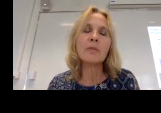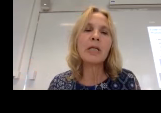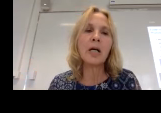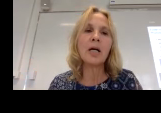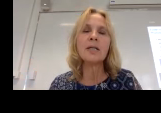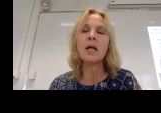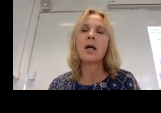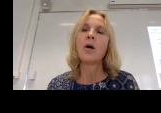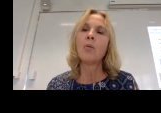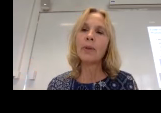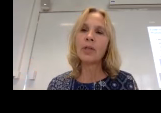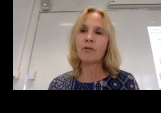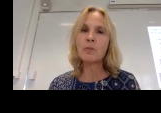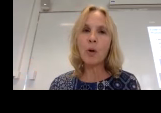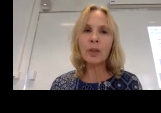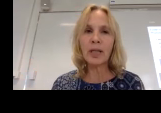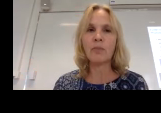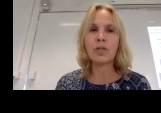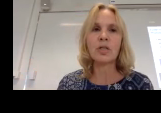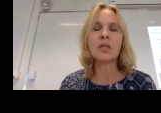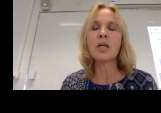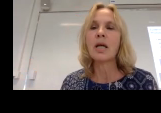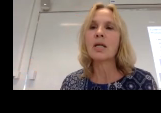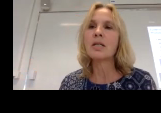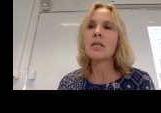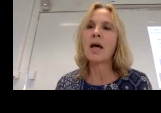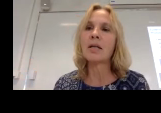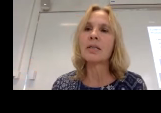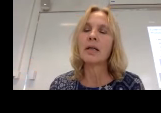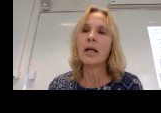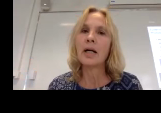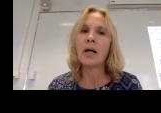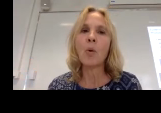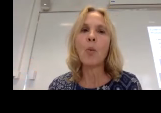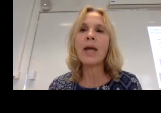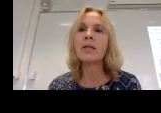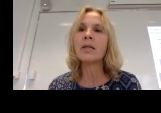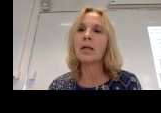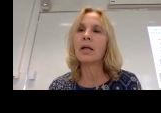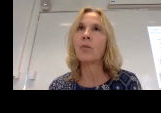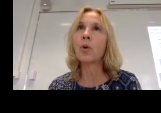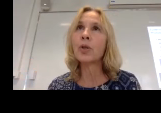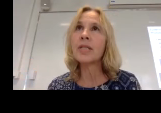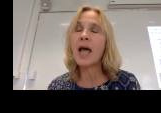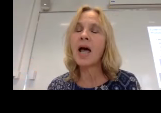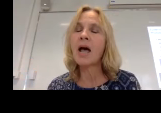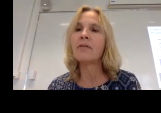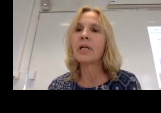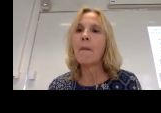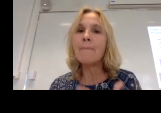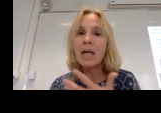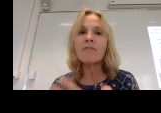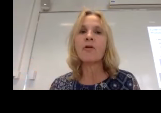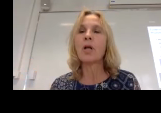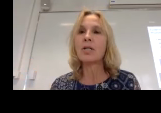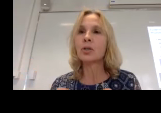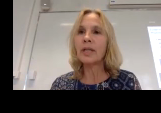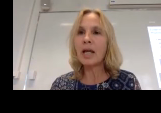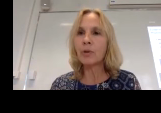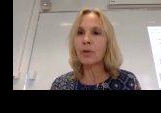related is because what we know from spoken languages is that when words have